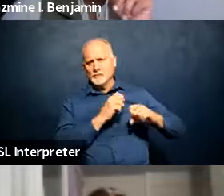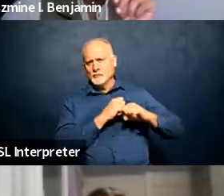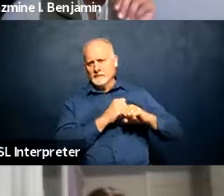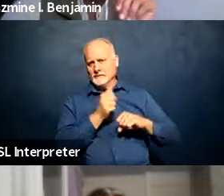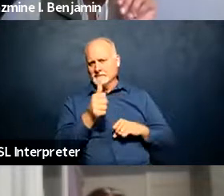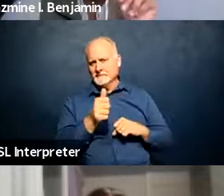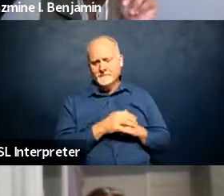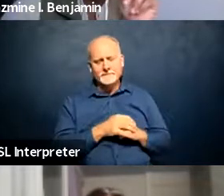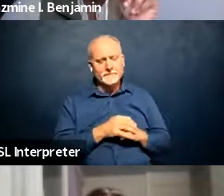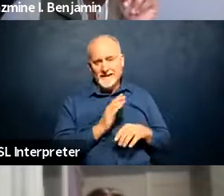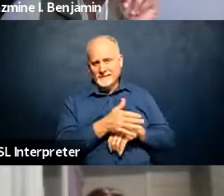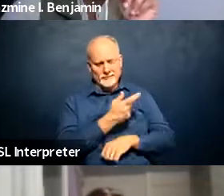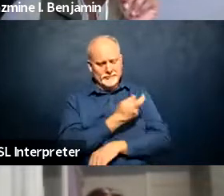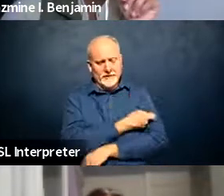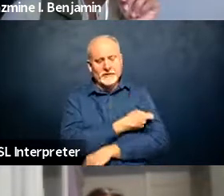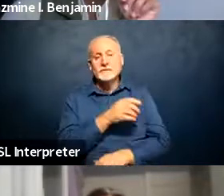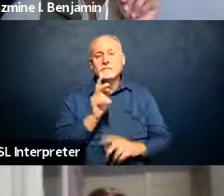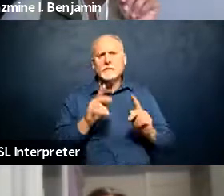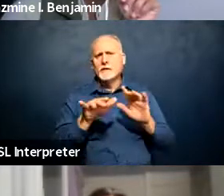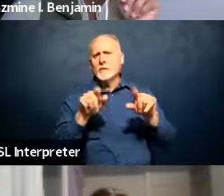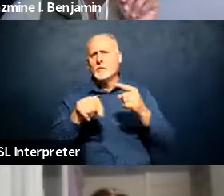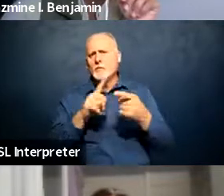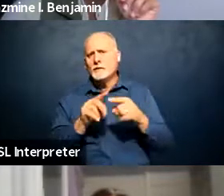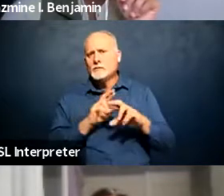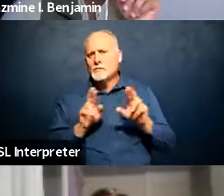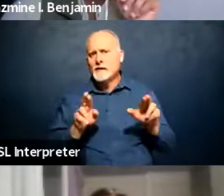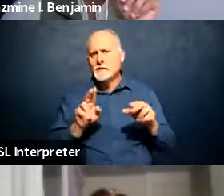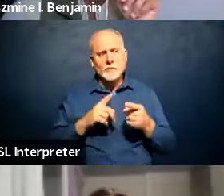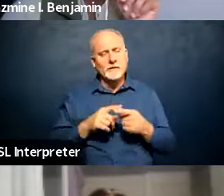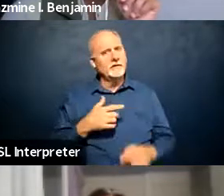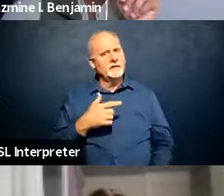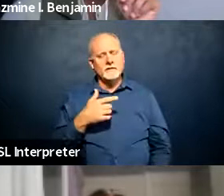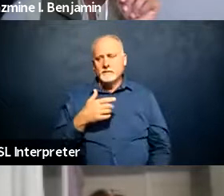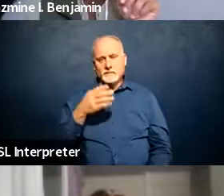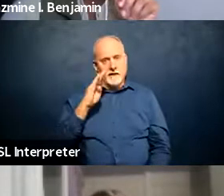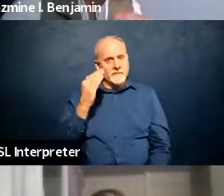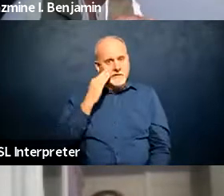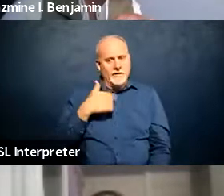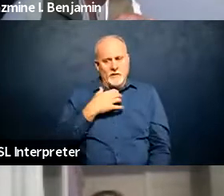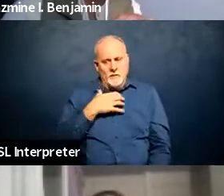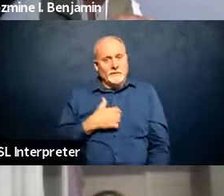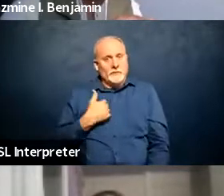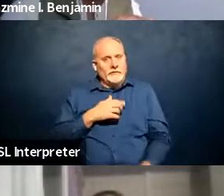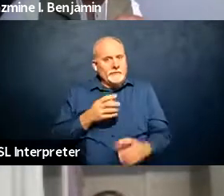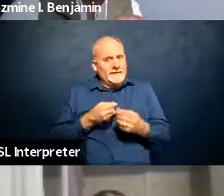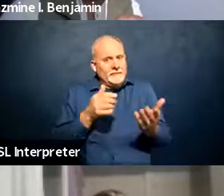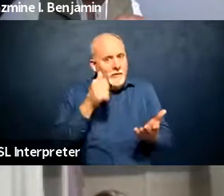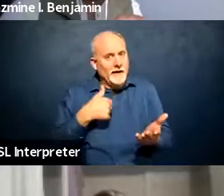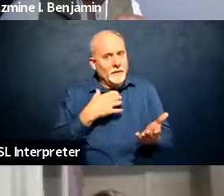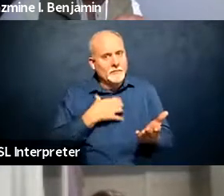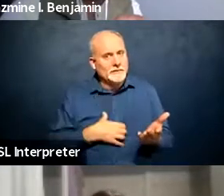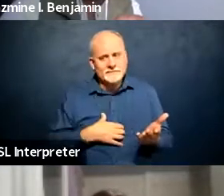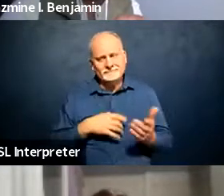the thing that everybody asks is, when are we getting it? And God knows, I wish we could give it to everybody tomorrow. We're limited